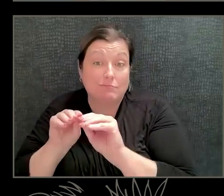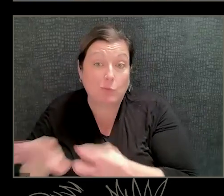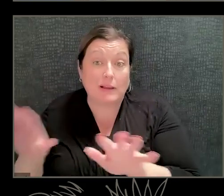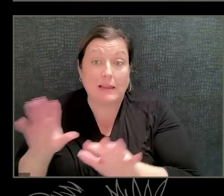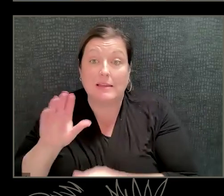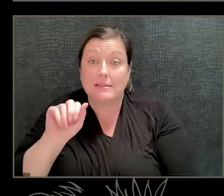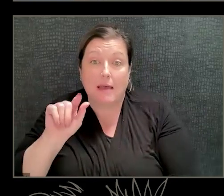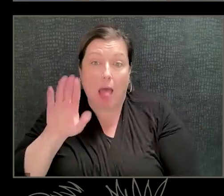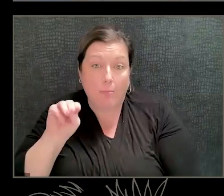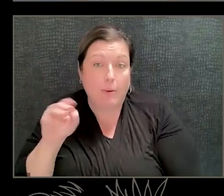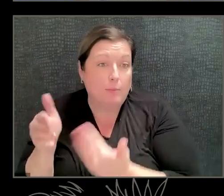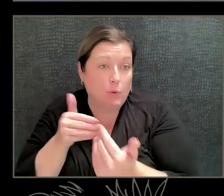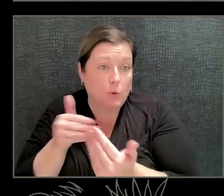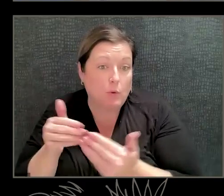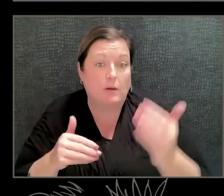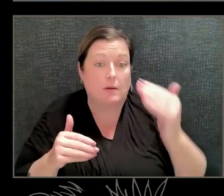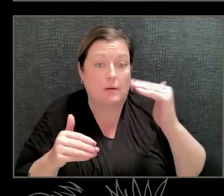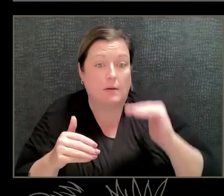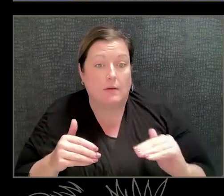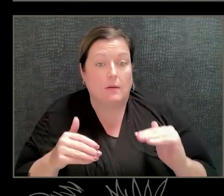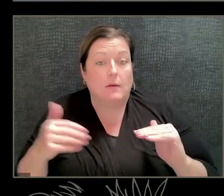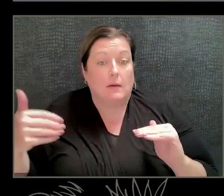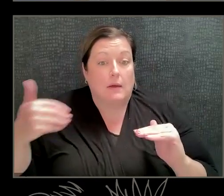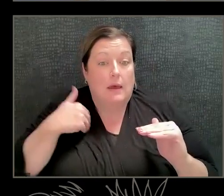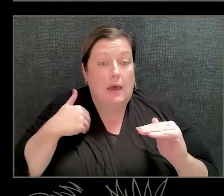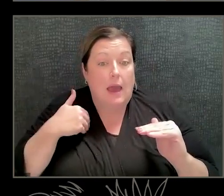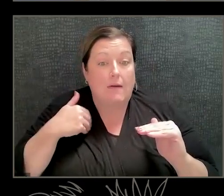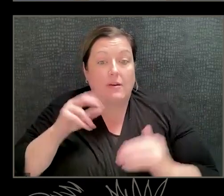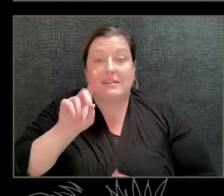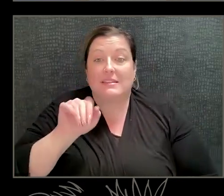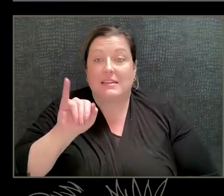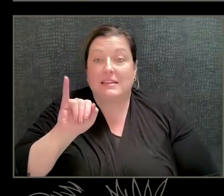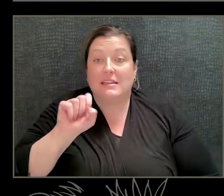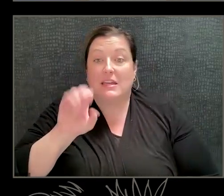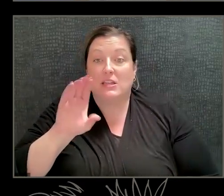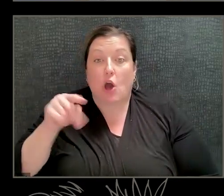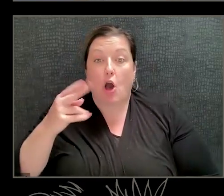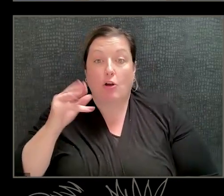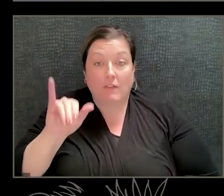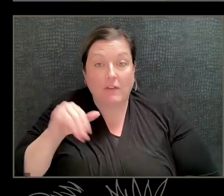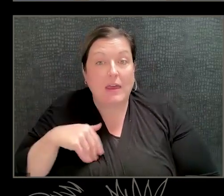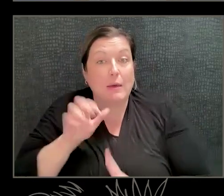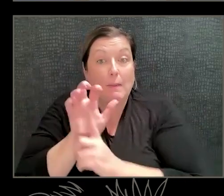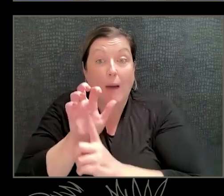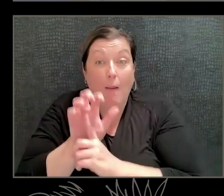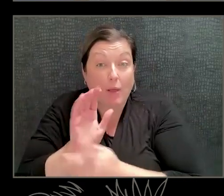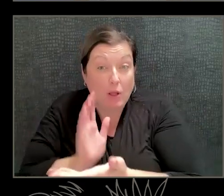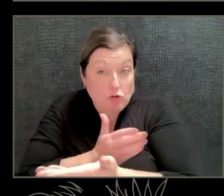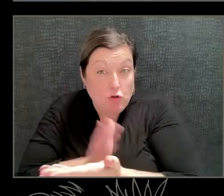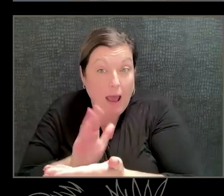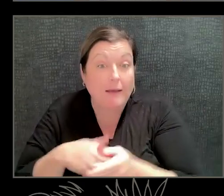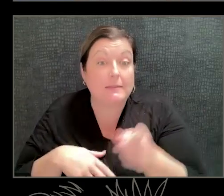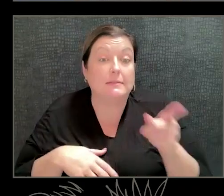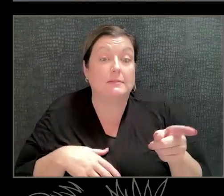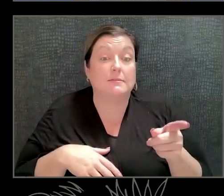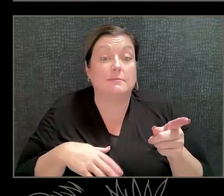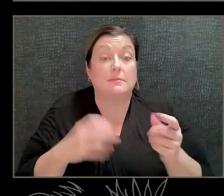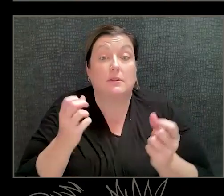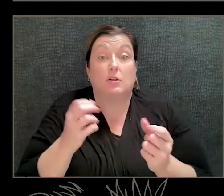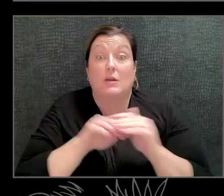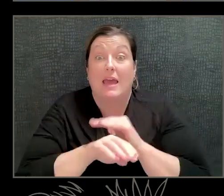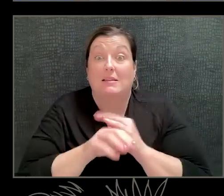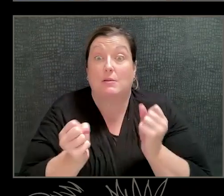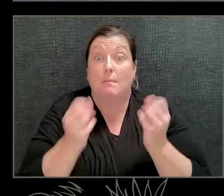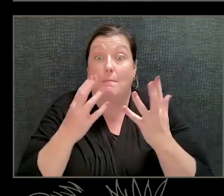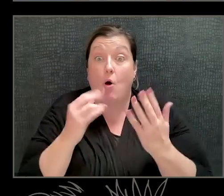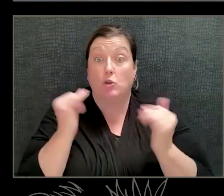whatever. We've got his discography, popular tracks, and I left some more out. If you are a user who can access multiple artists, like me, I can access any